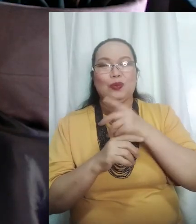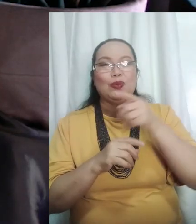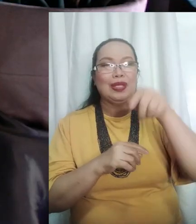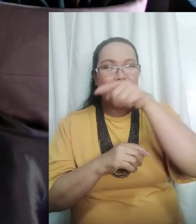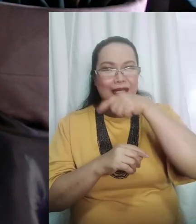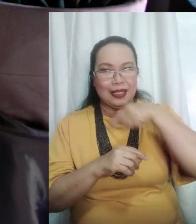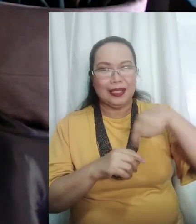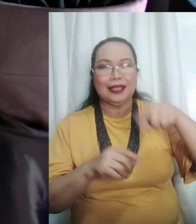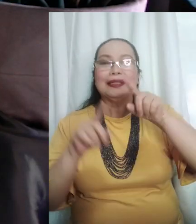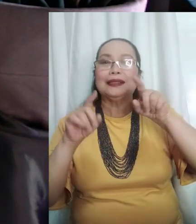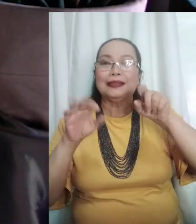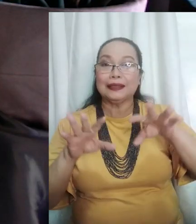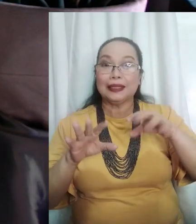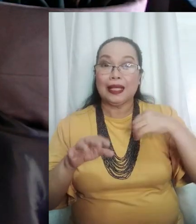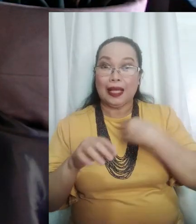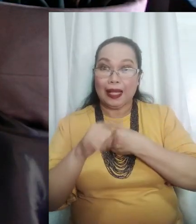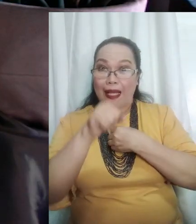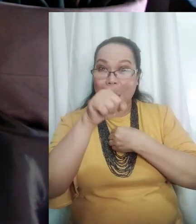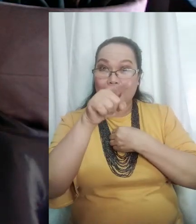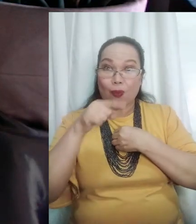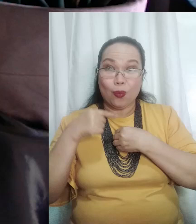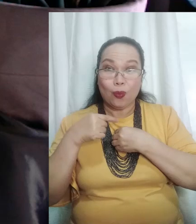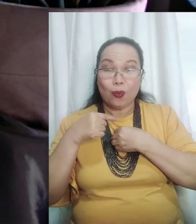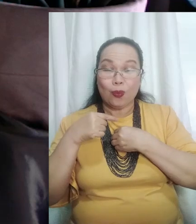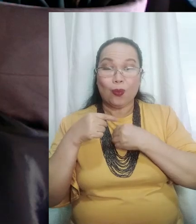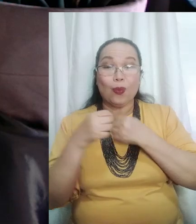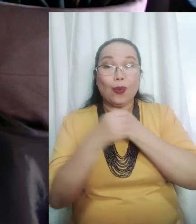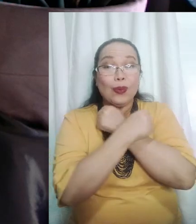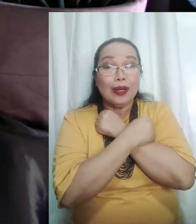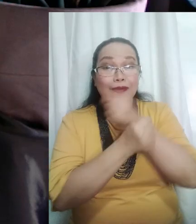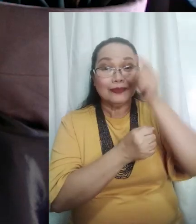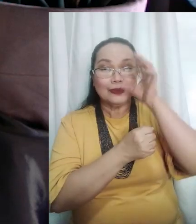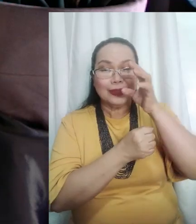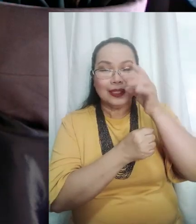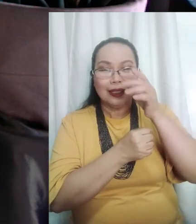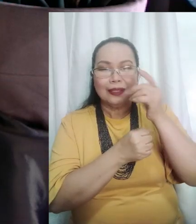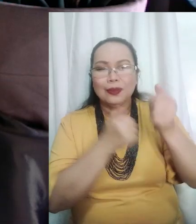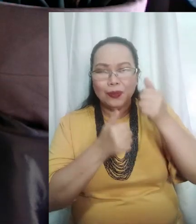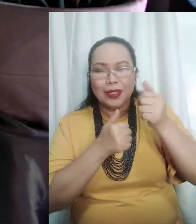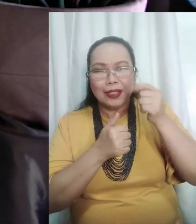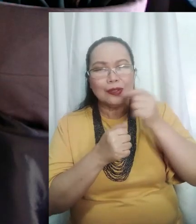be tested whether our highest devotion belongs to God.